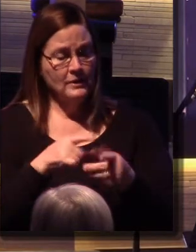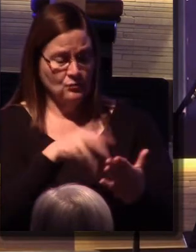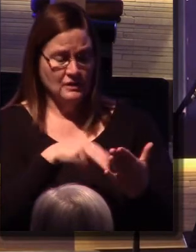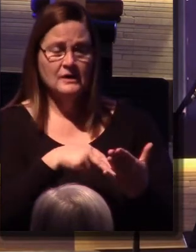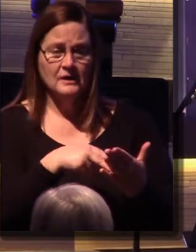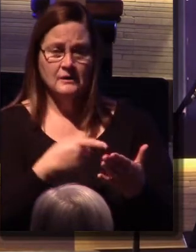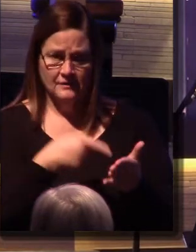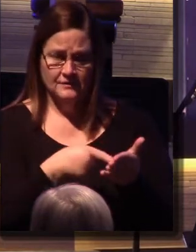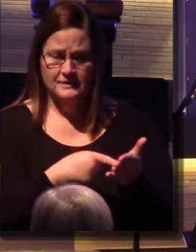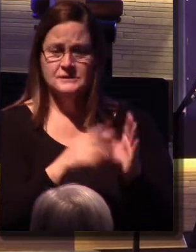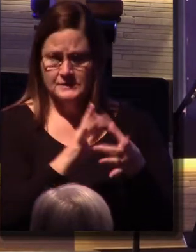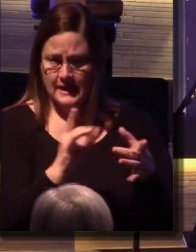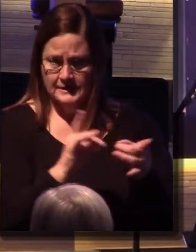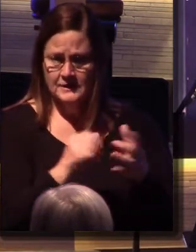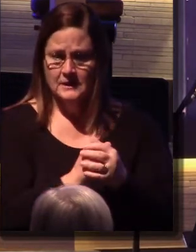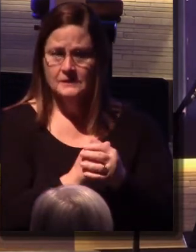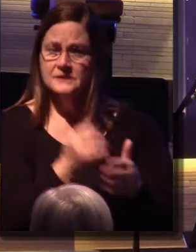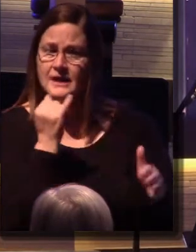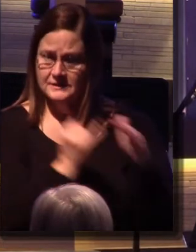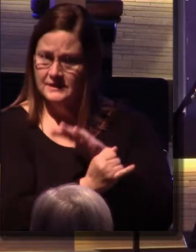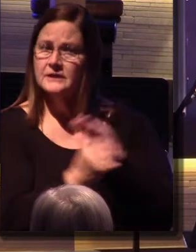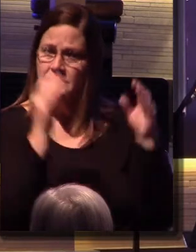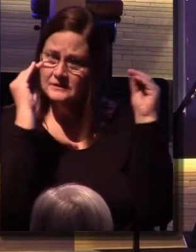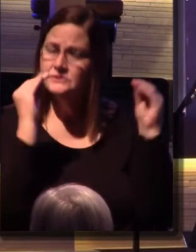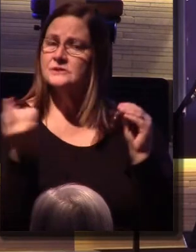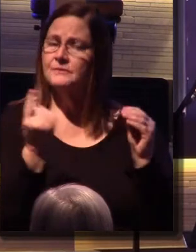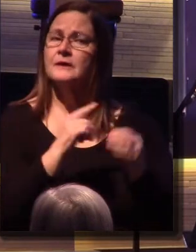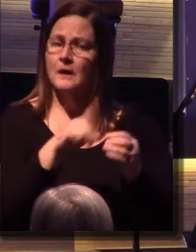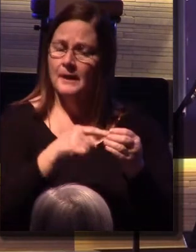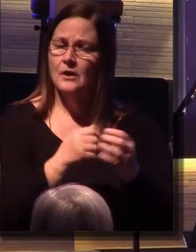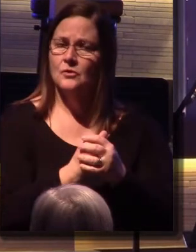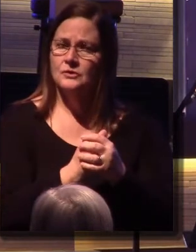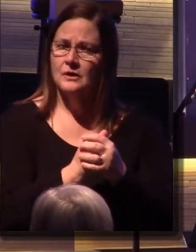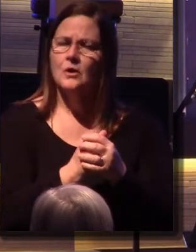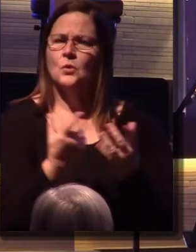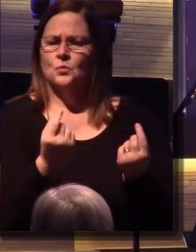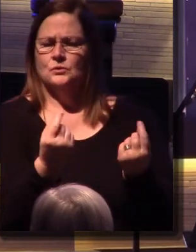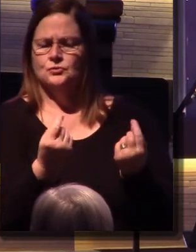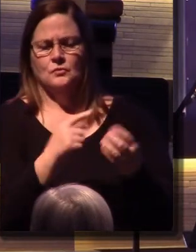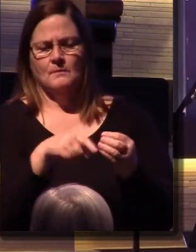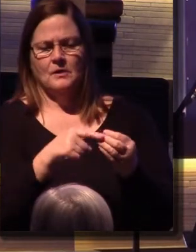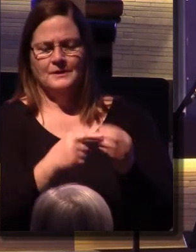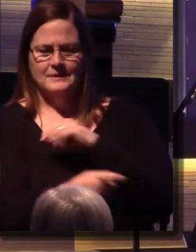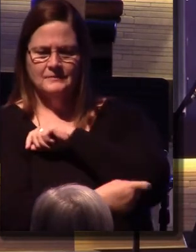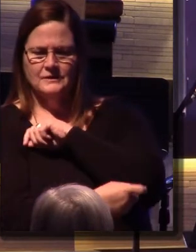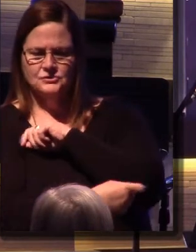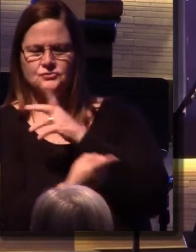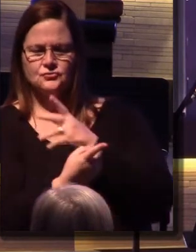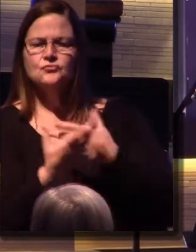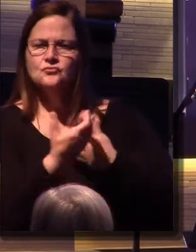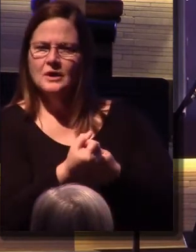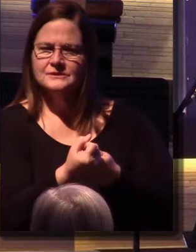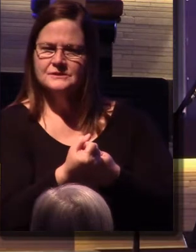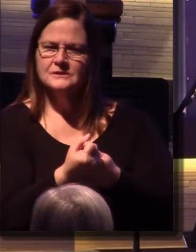this text, because Isaiah does have something to teach us about dealing with the temptation to trust something